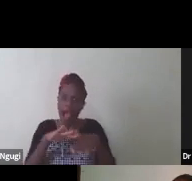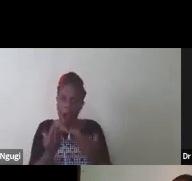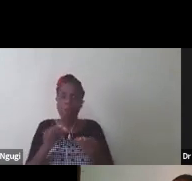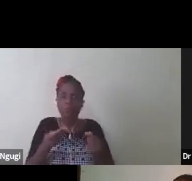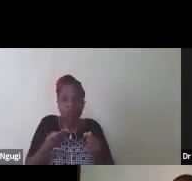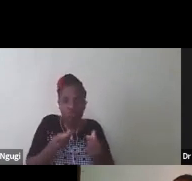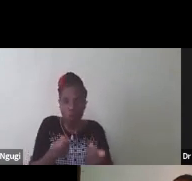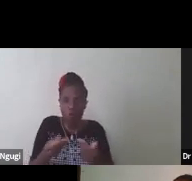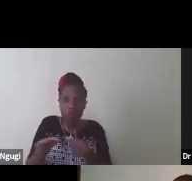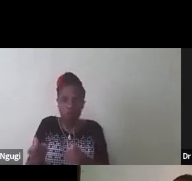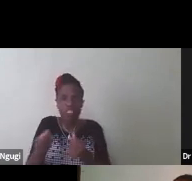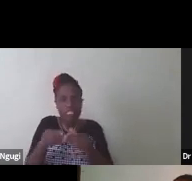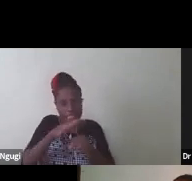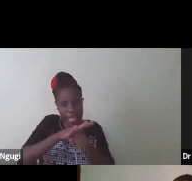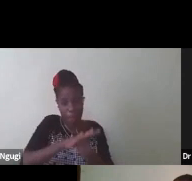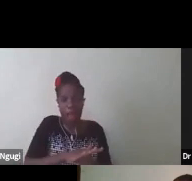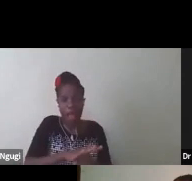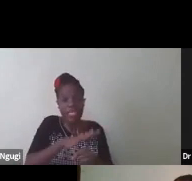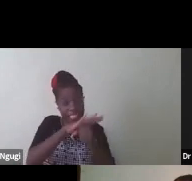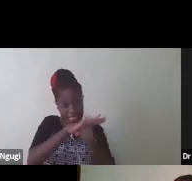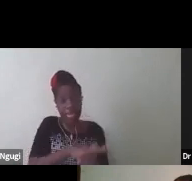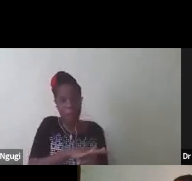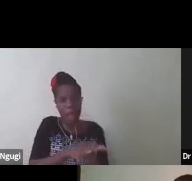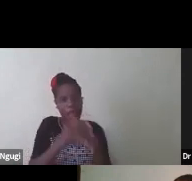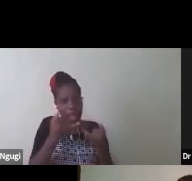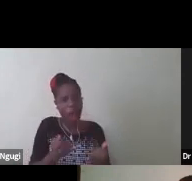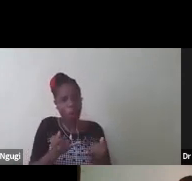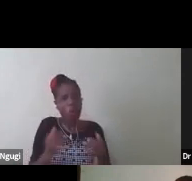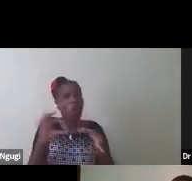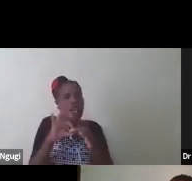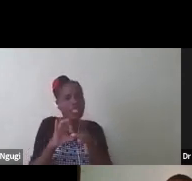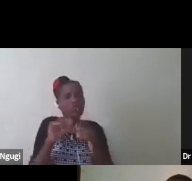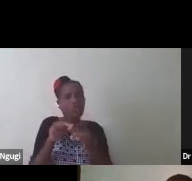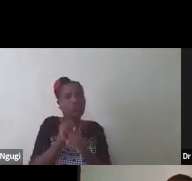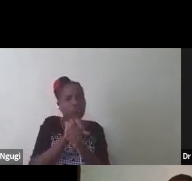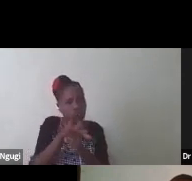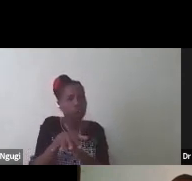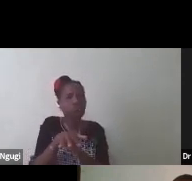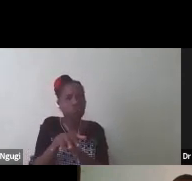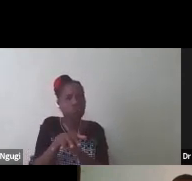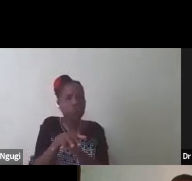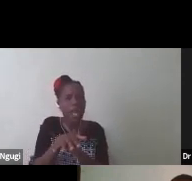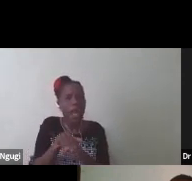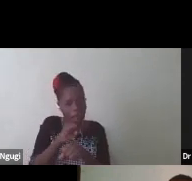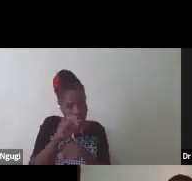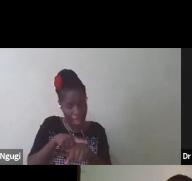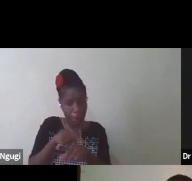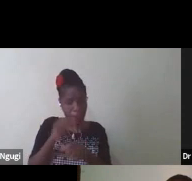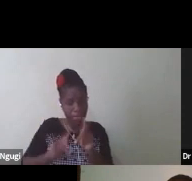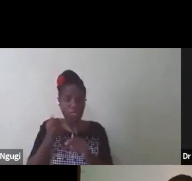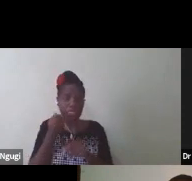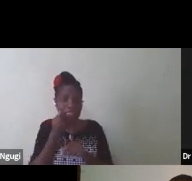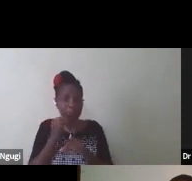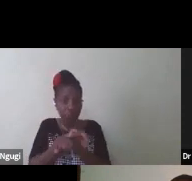stigma, which is now clearly related to COVID-19, which has brought in, of course, other new ways of people,